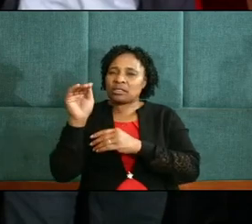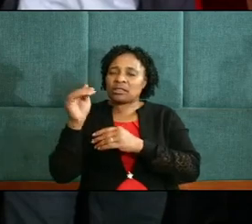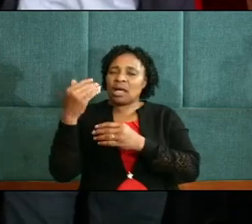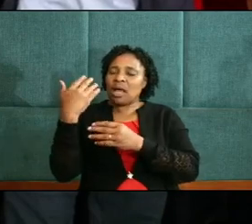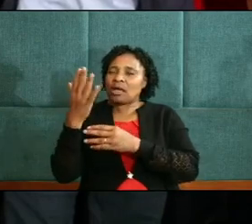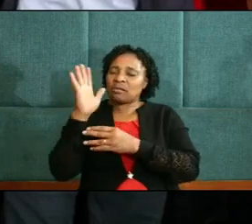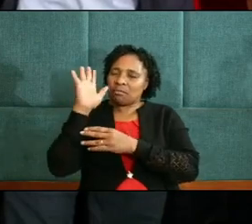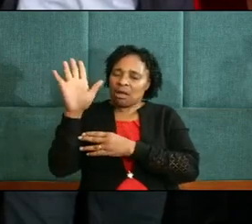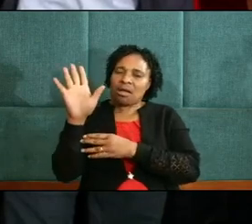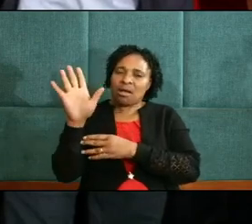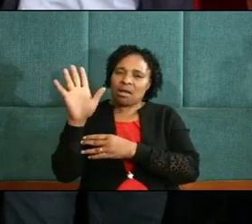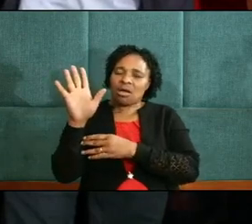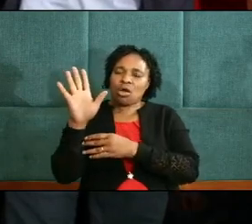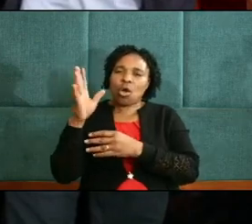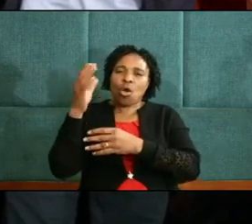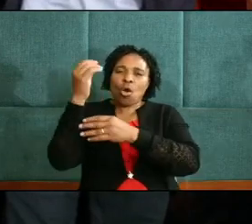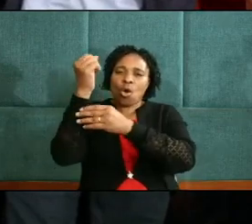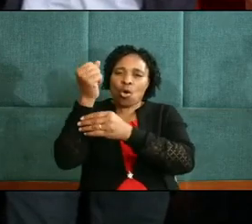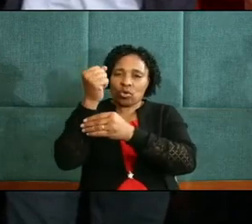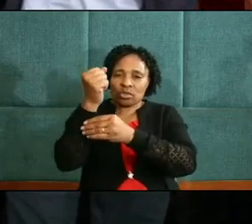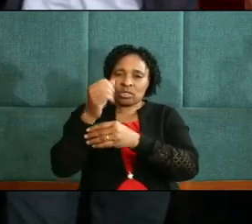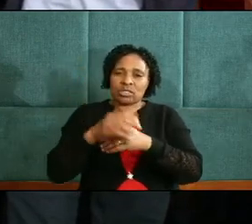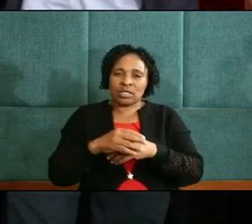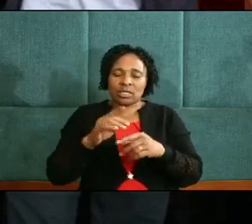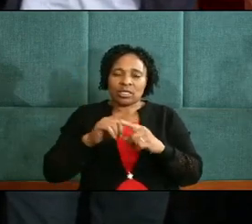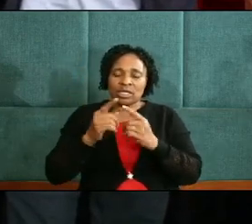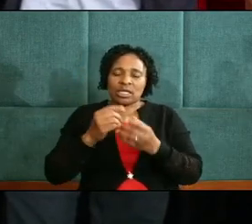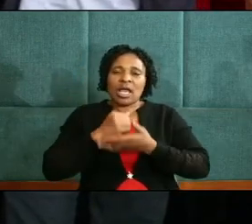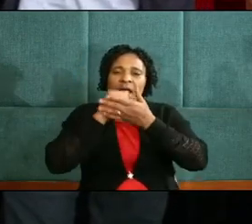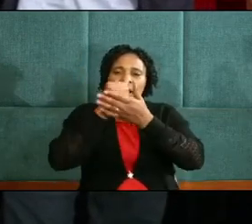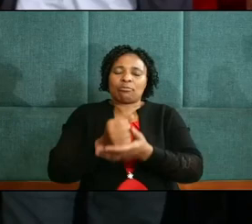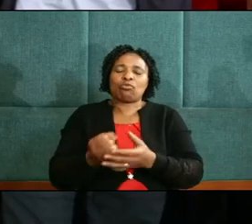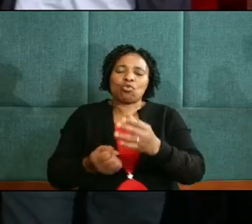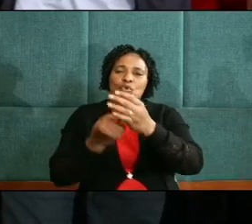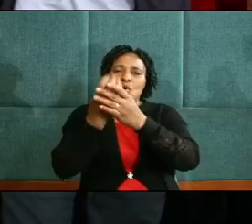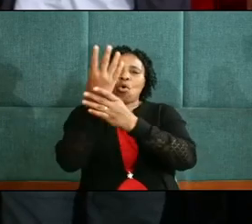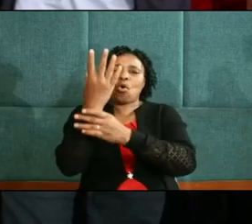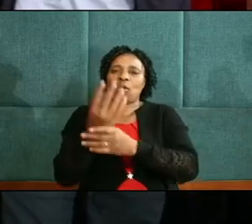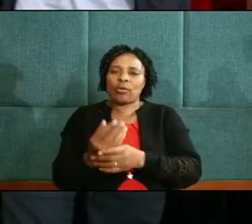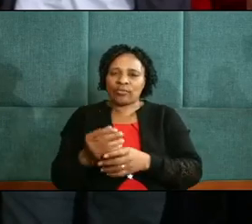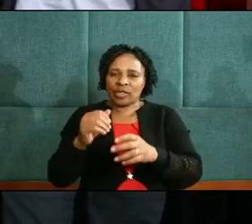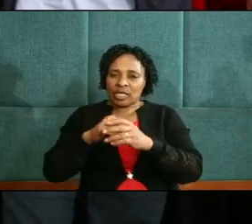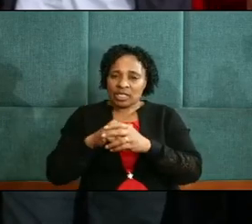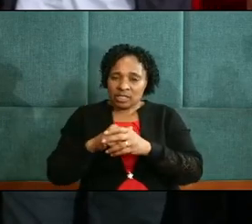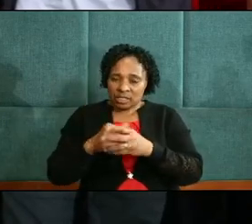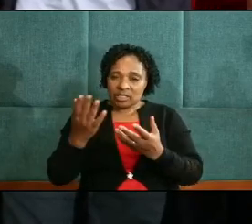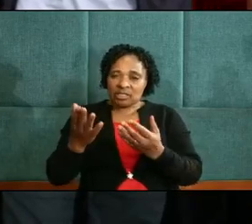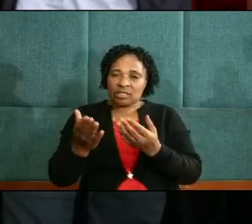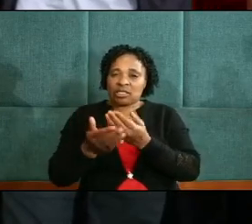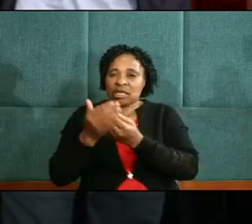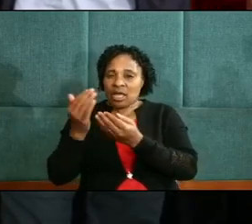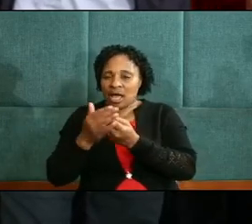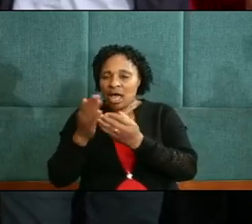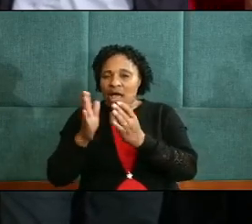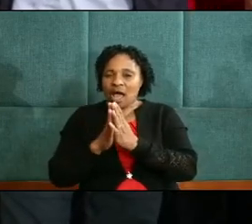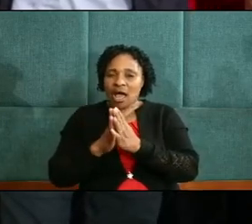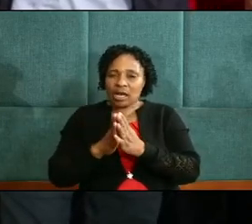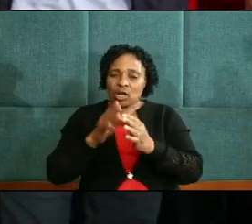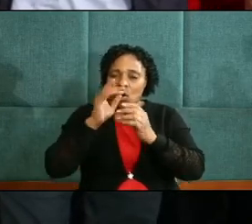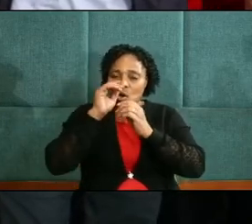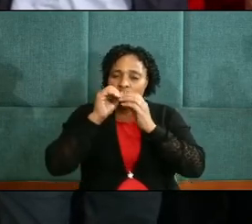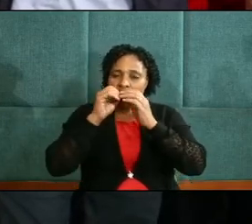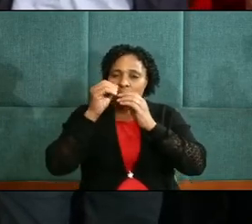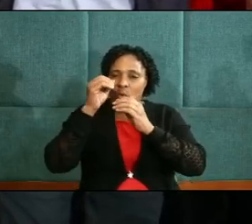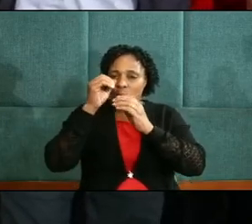our hands and hold them and help them grow in nurture and admonition of your